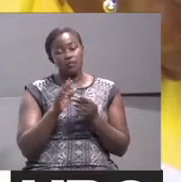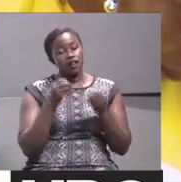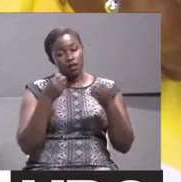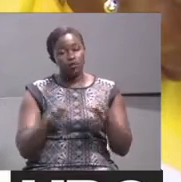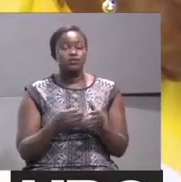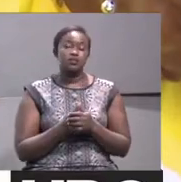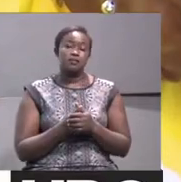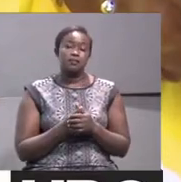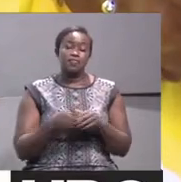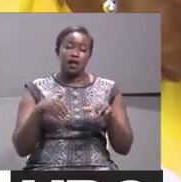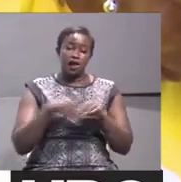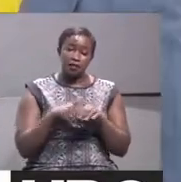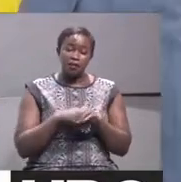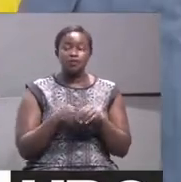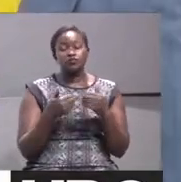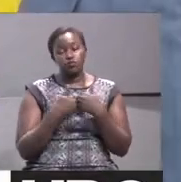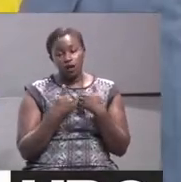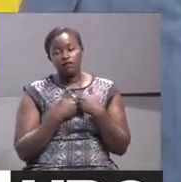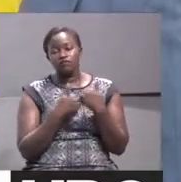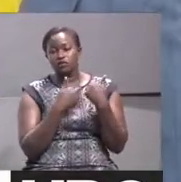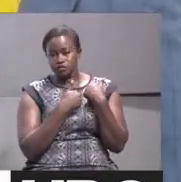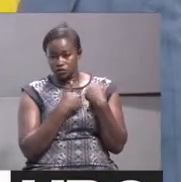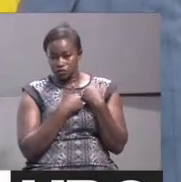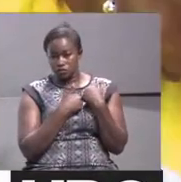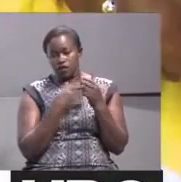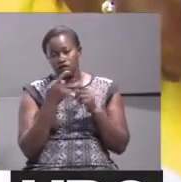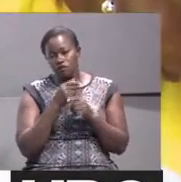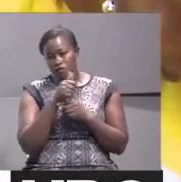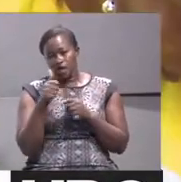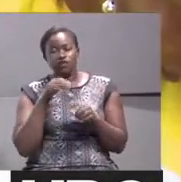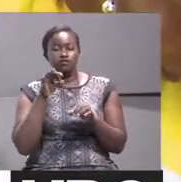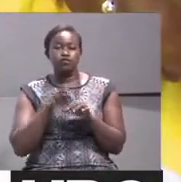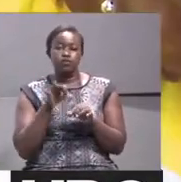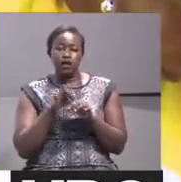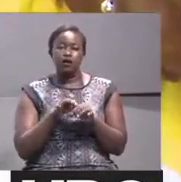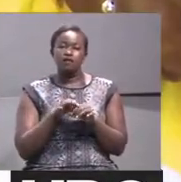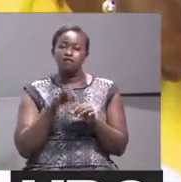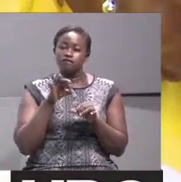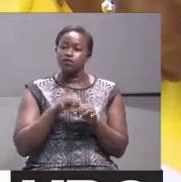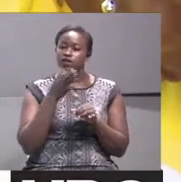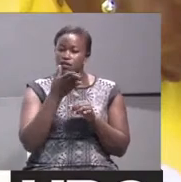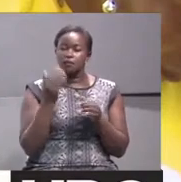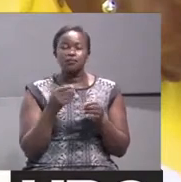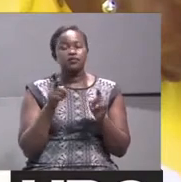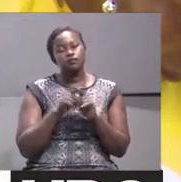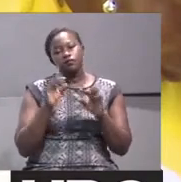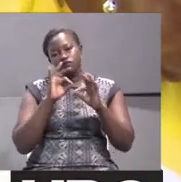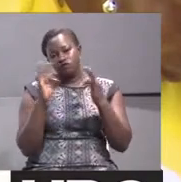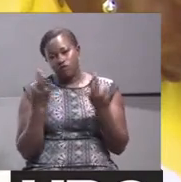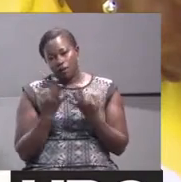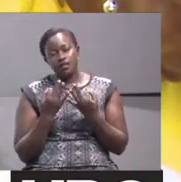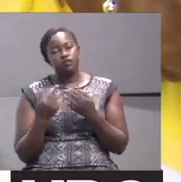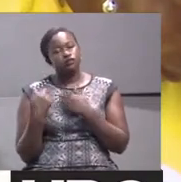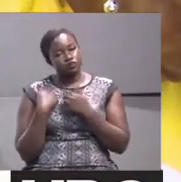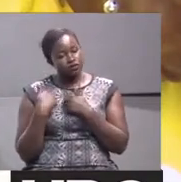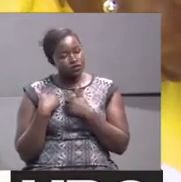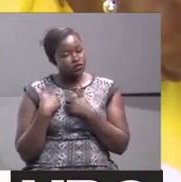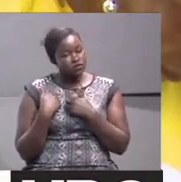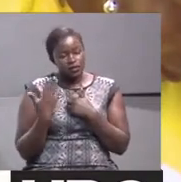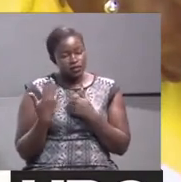have responsibilities from those that elected them, and also from the family